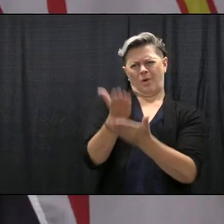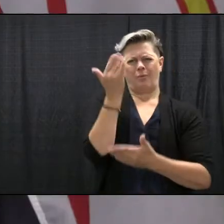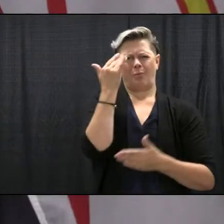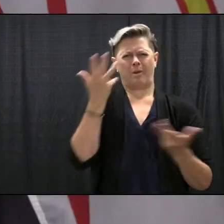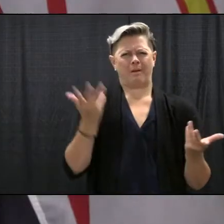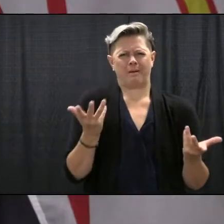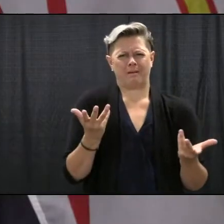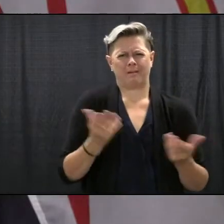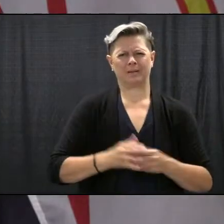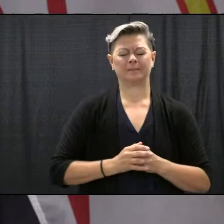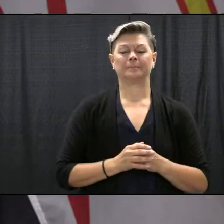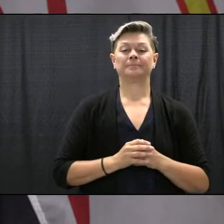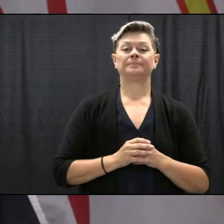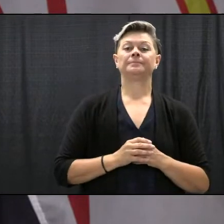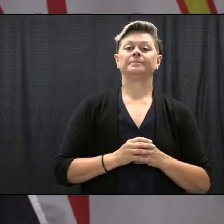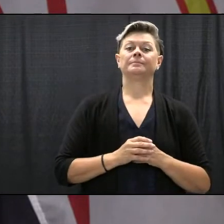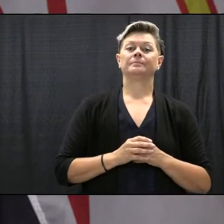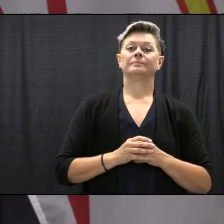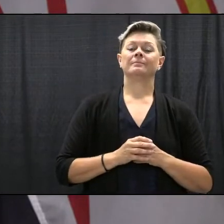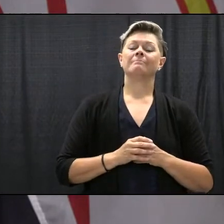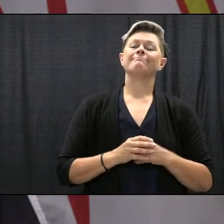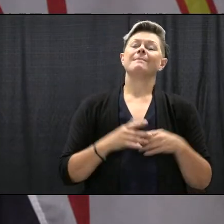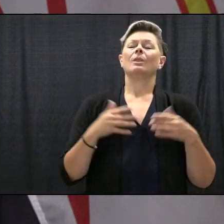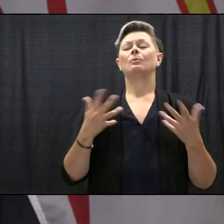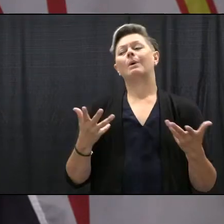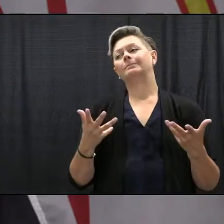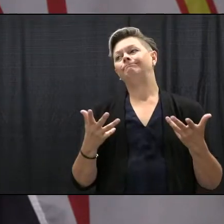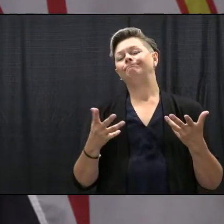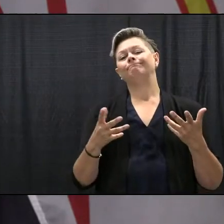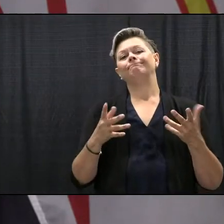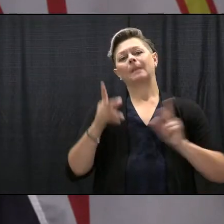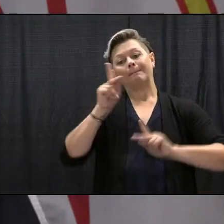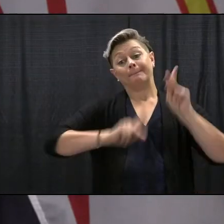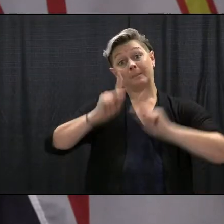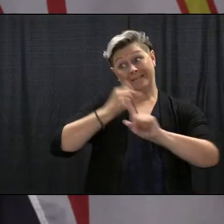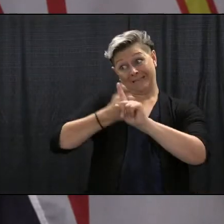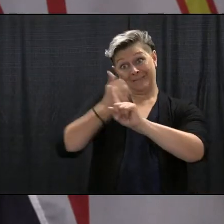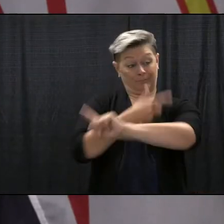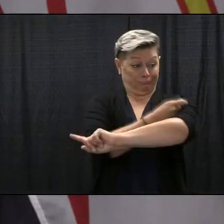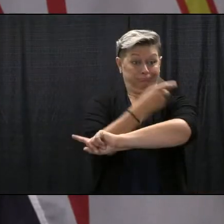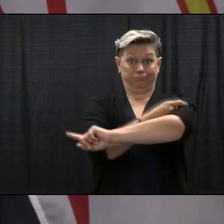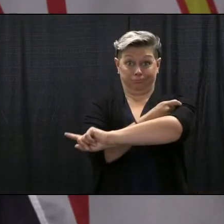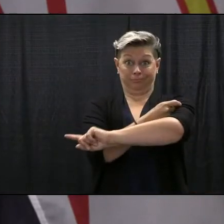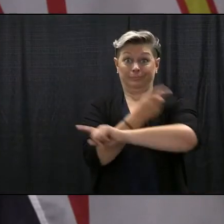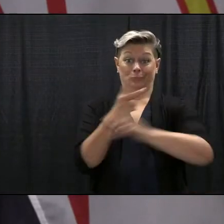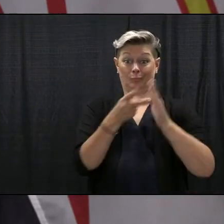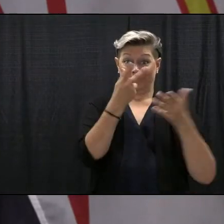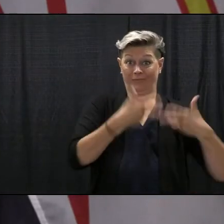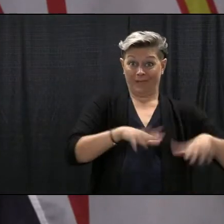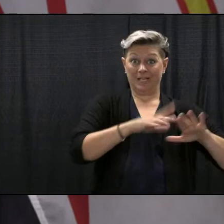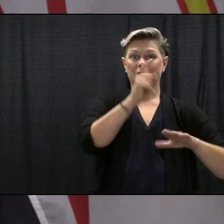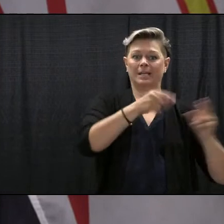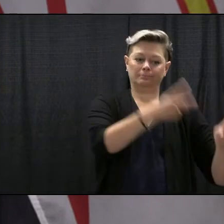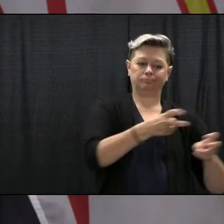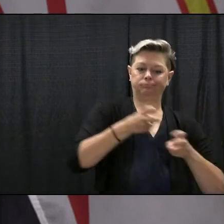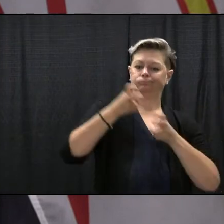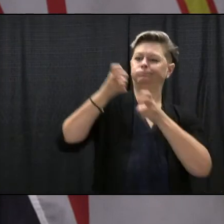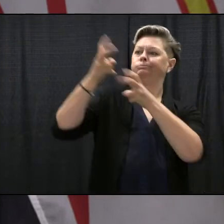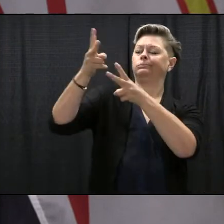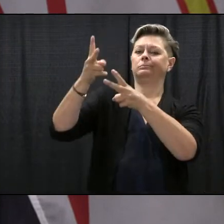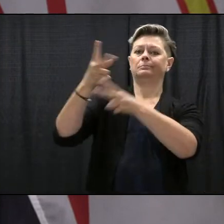So we want to be able to, so people who are fully vaccinated need to upload their vaccination